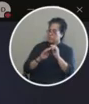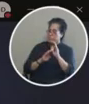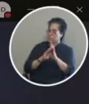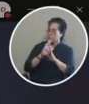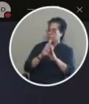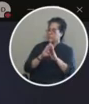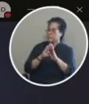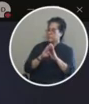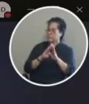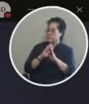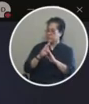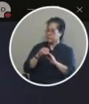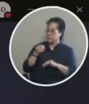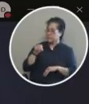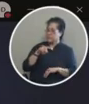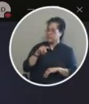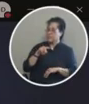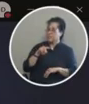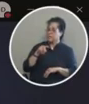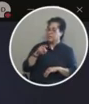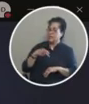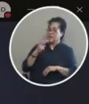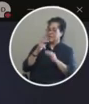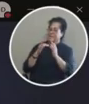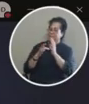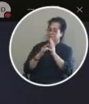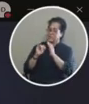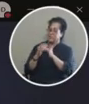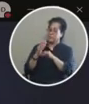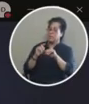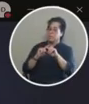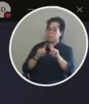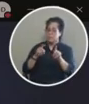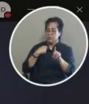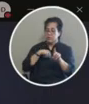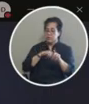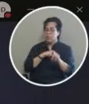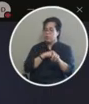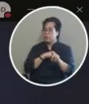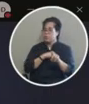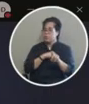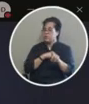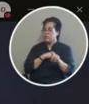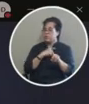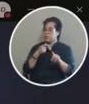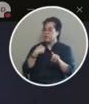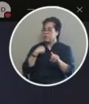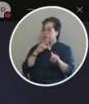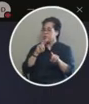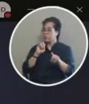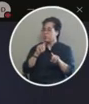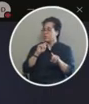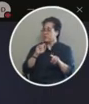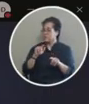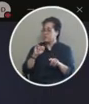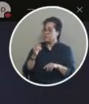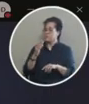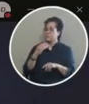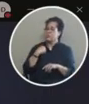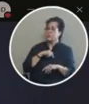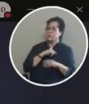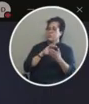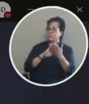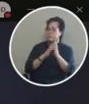developing a base of high-tech jobs. The truth of the matter is that we are subsidizing retail jobs. We have become